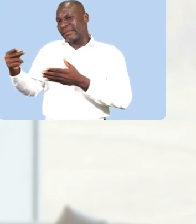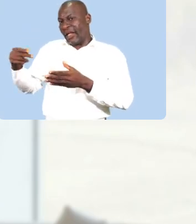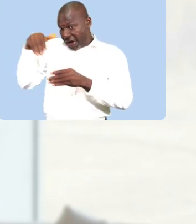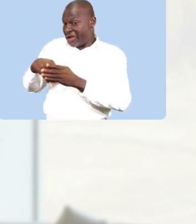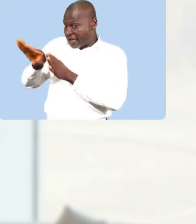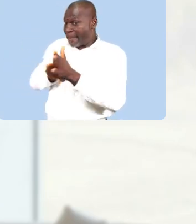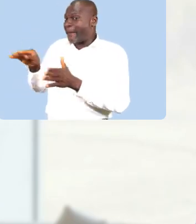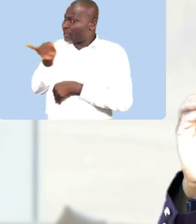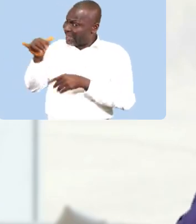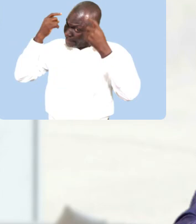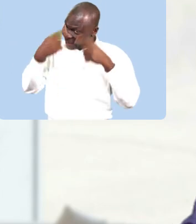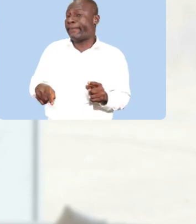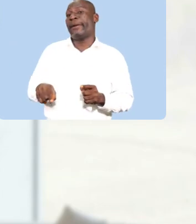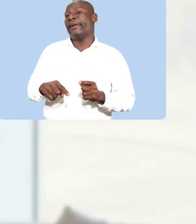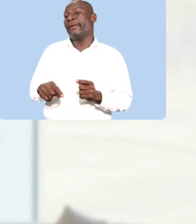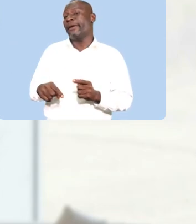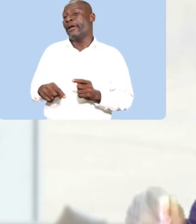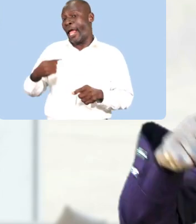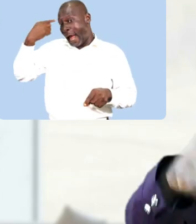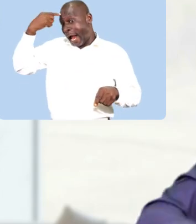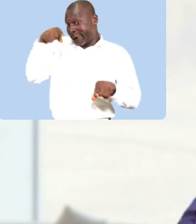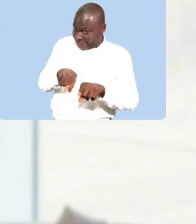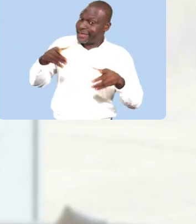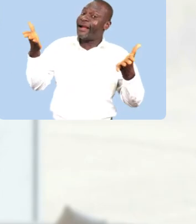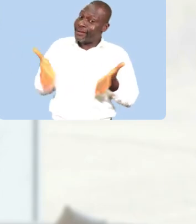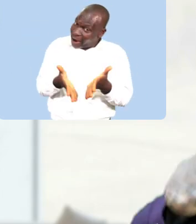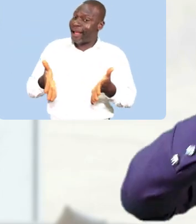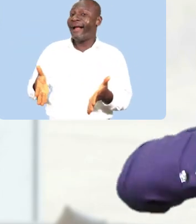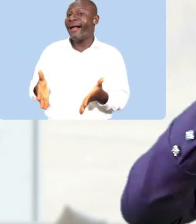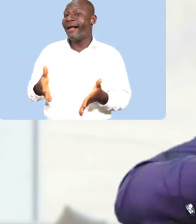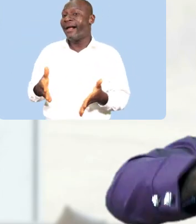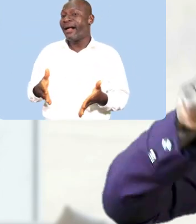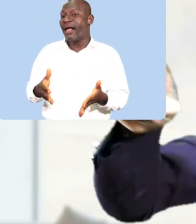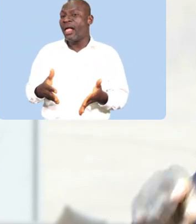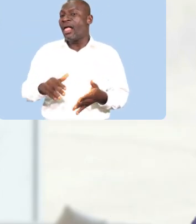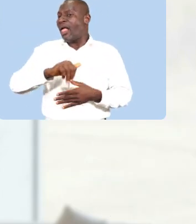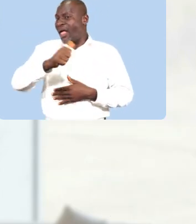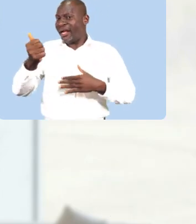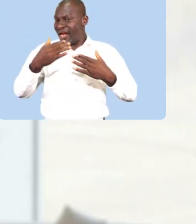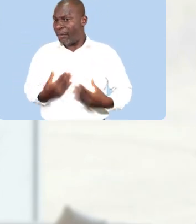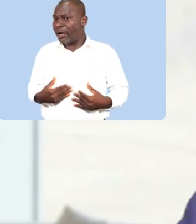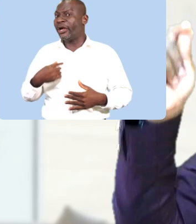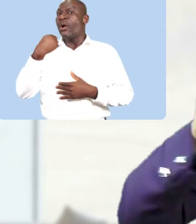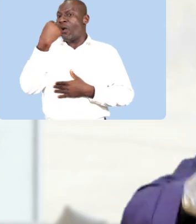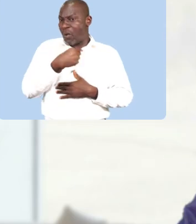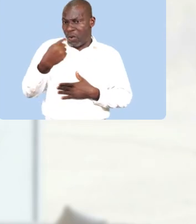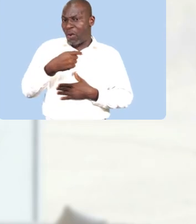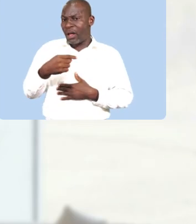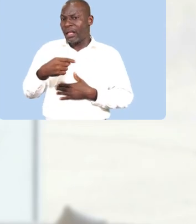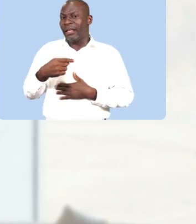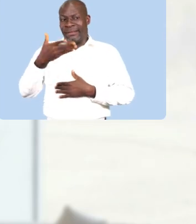four. Sodom, you go more rat. And you best in there. Obi, what me have visited the society, honor.